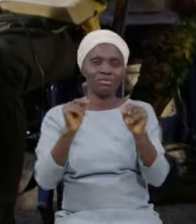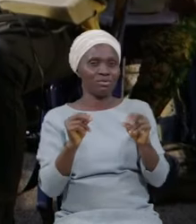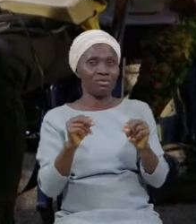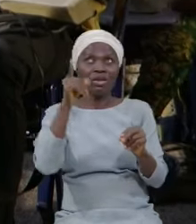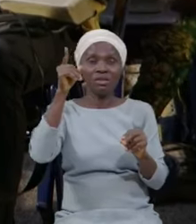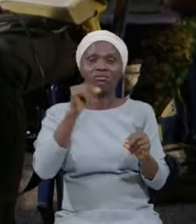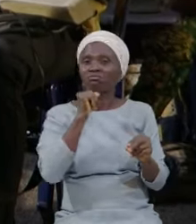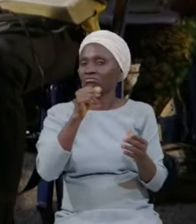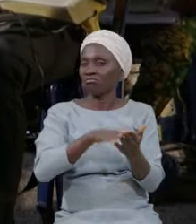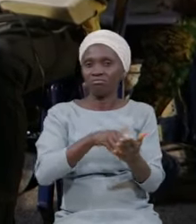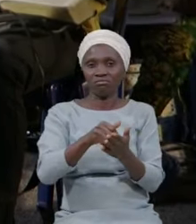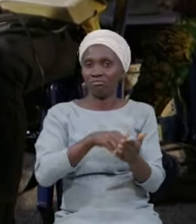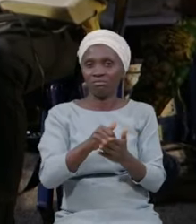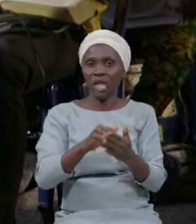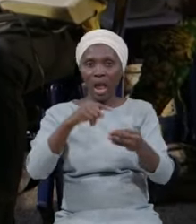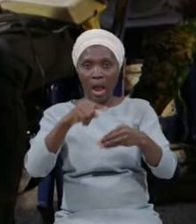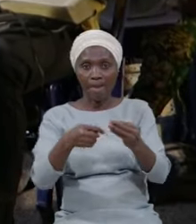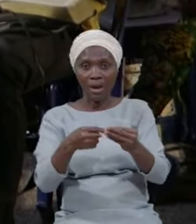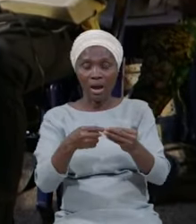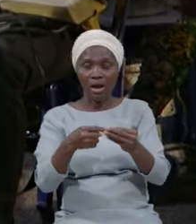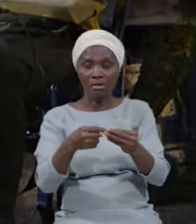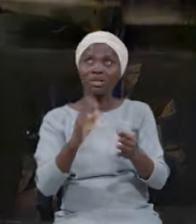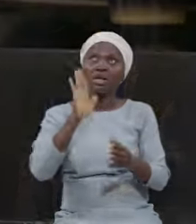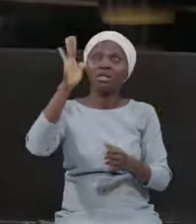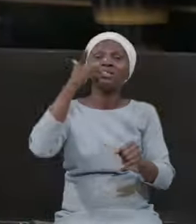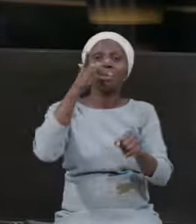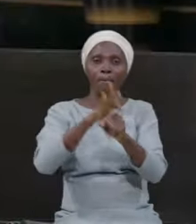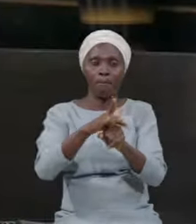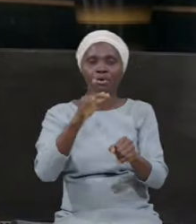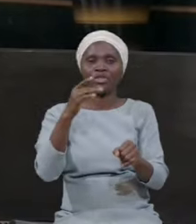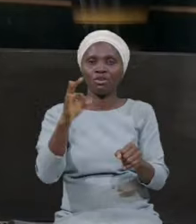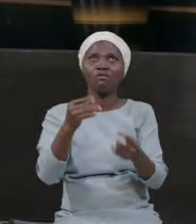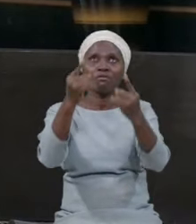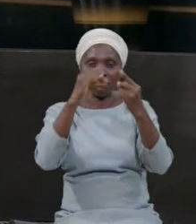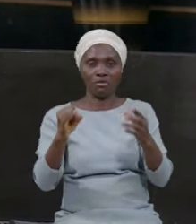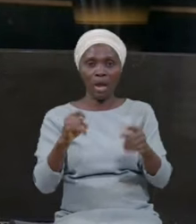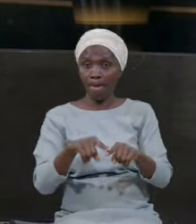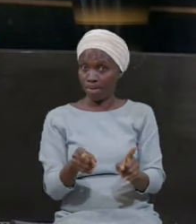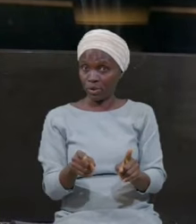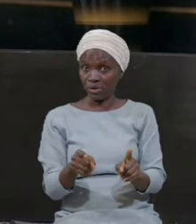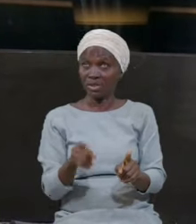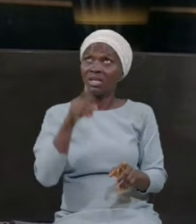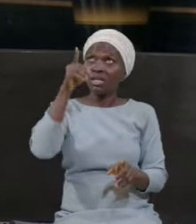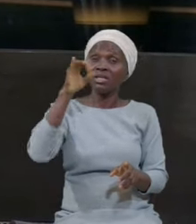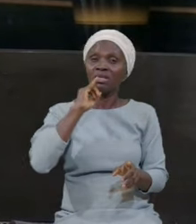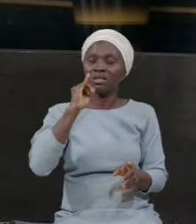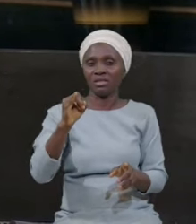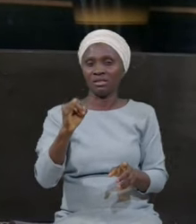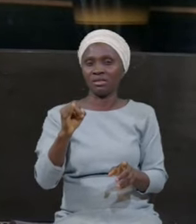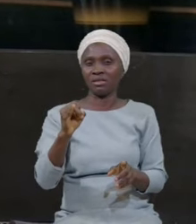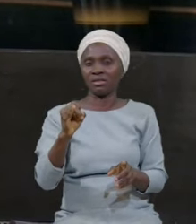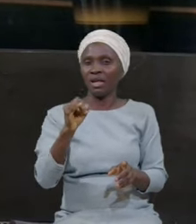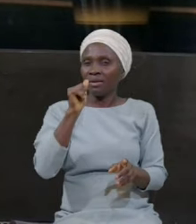slack concerning his promise of coming, but he is long-suffering